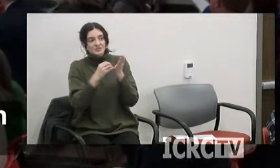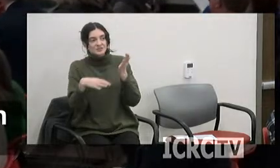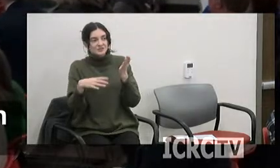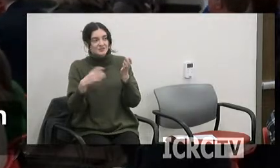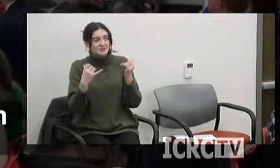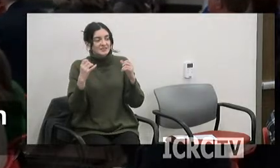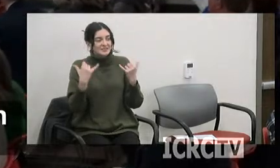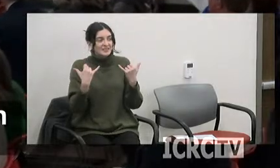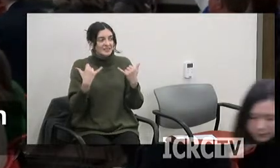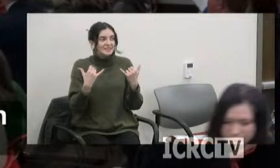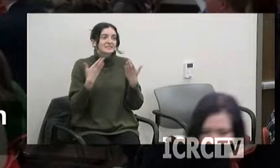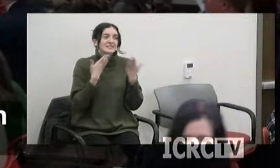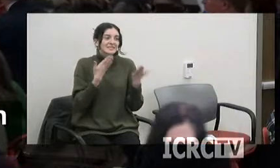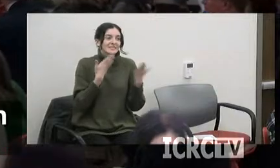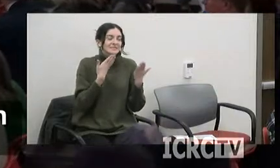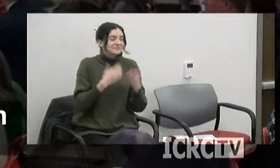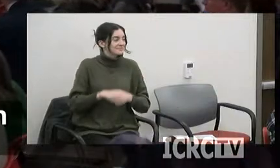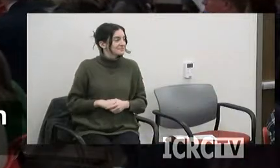fantastic. Thank you so much.